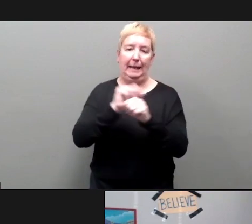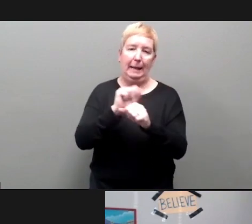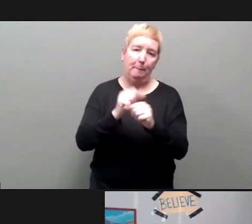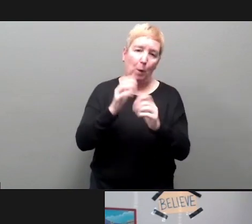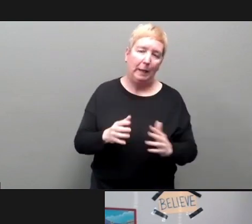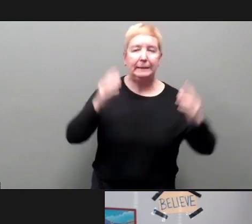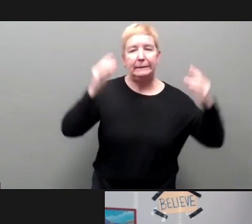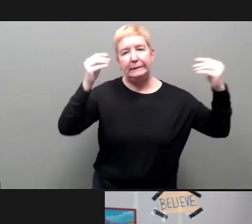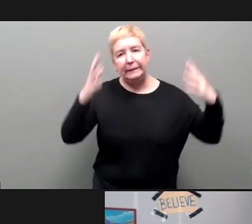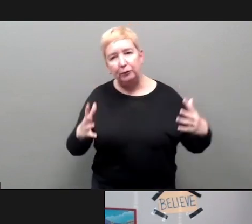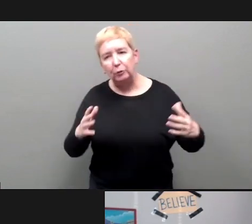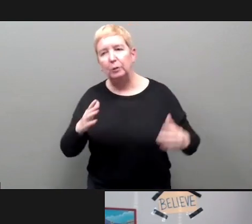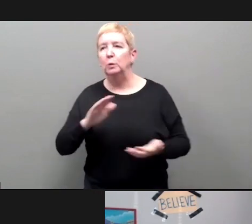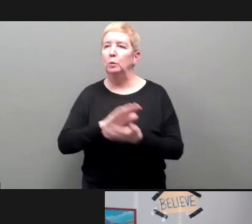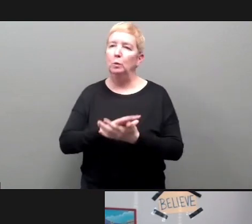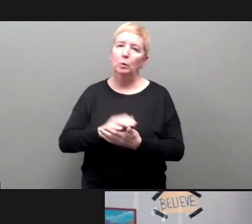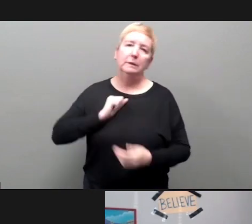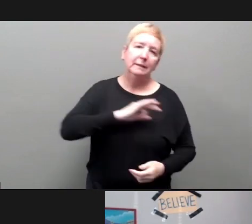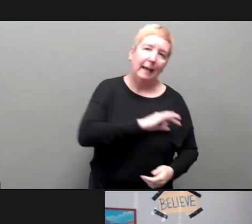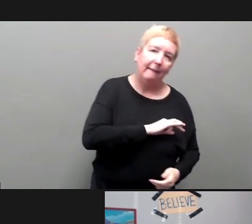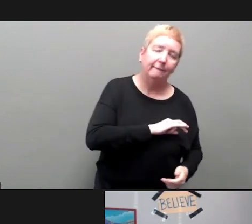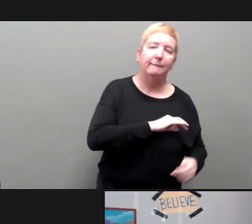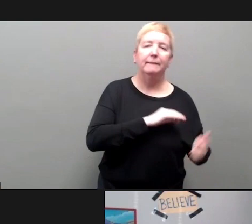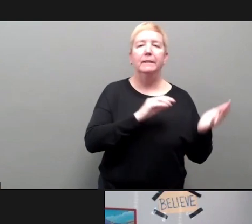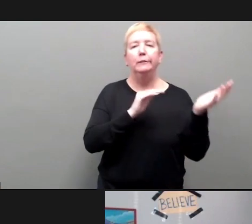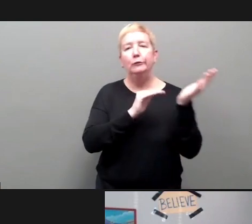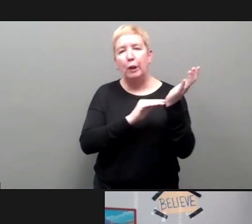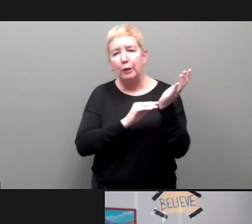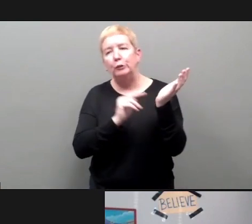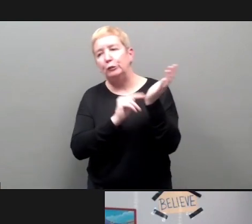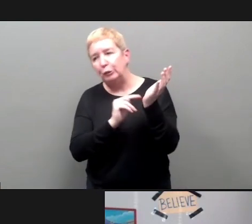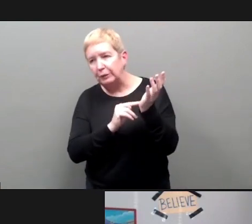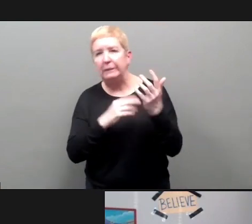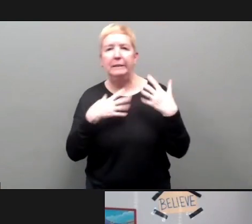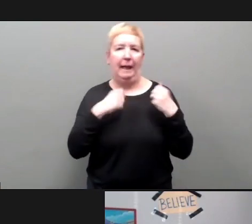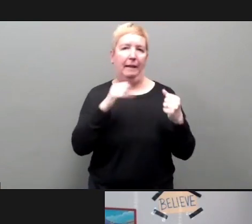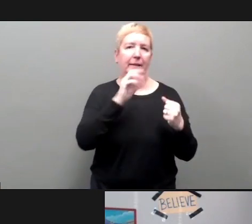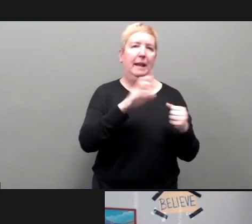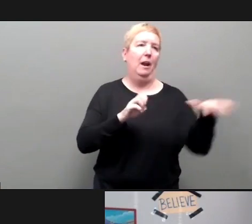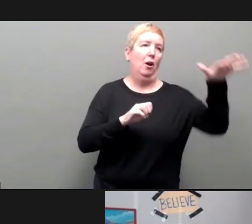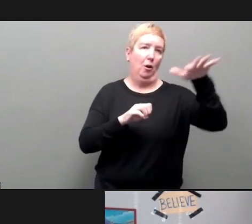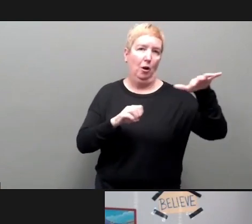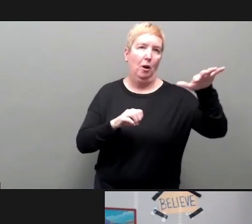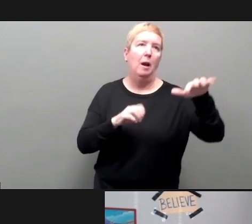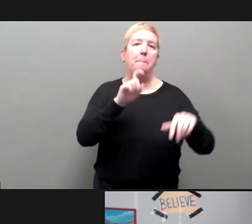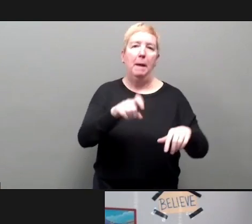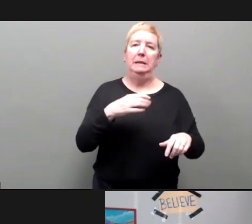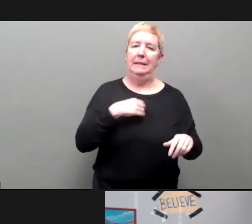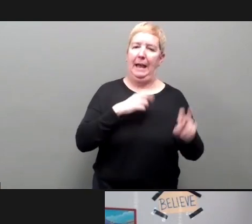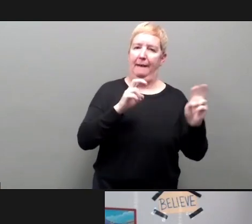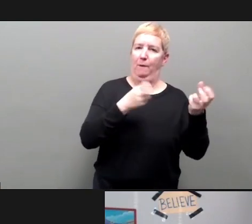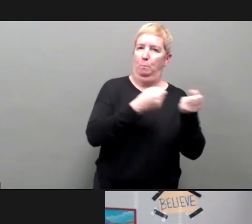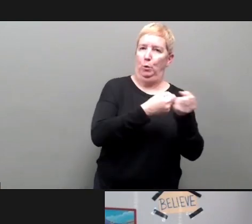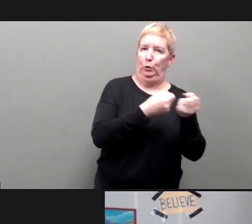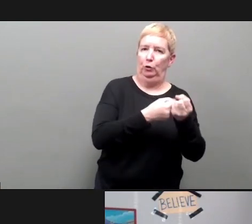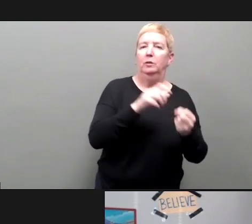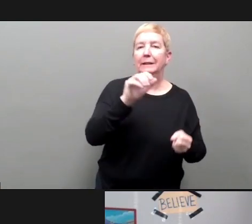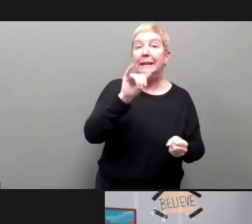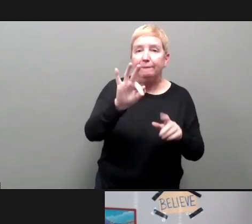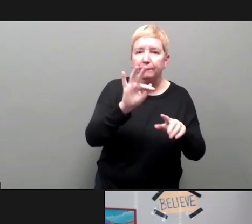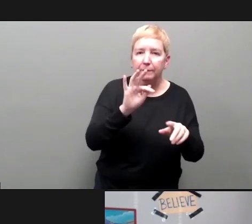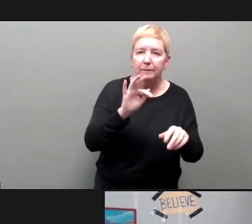staff and healthcare workers are all required to be boosted if they need a booster, if the time is right,